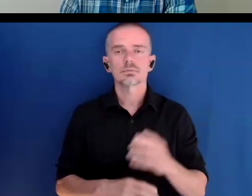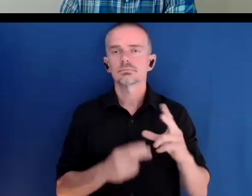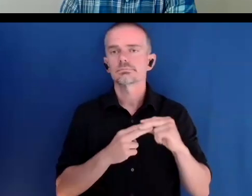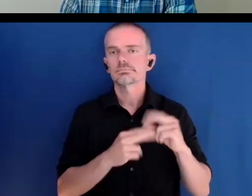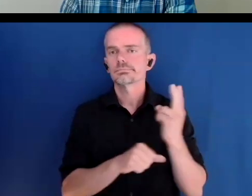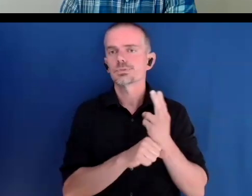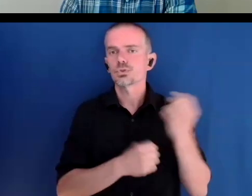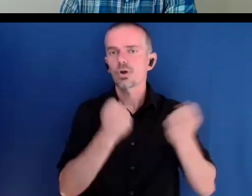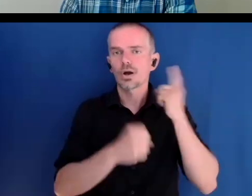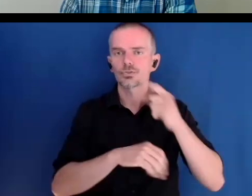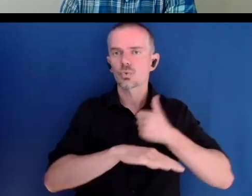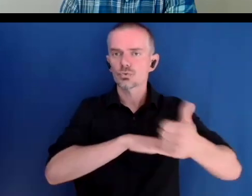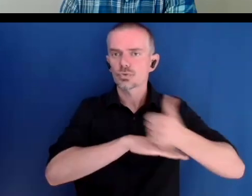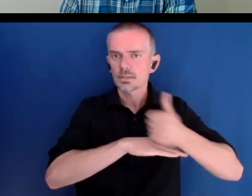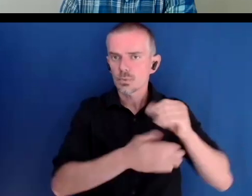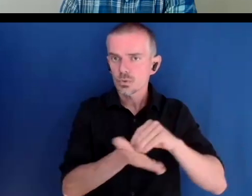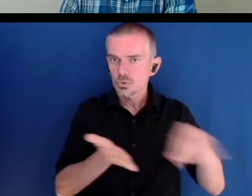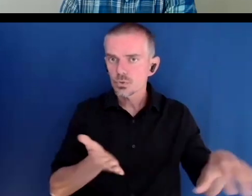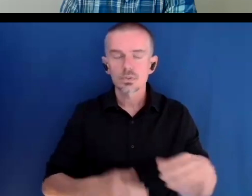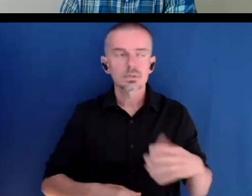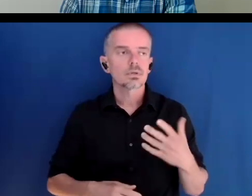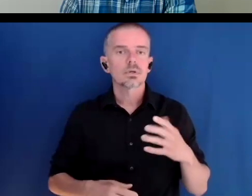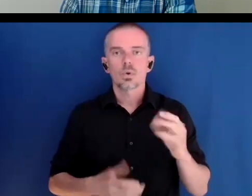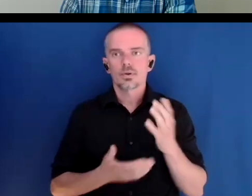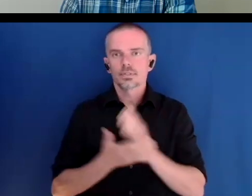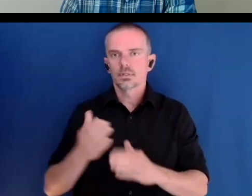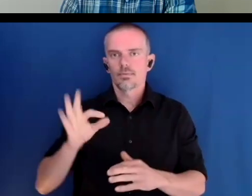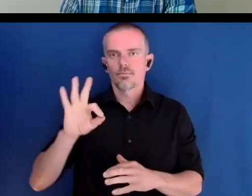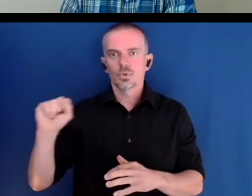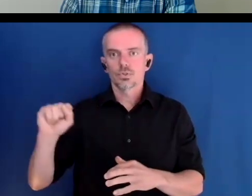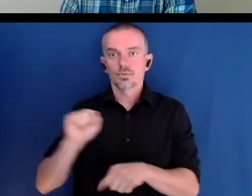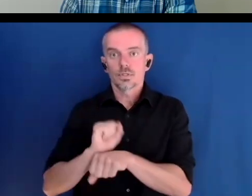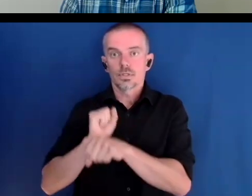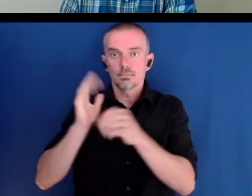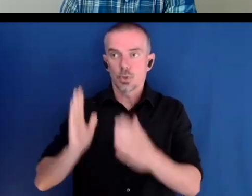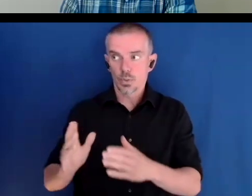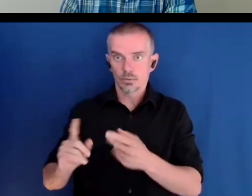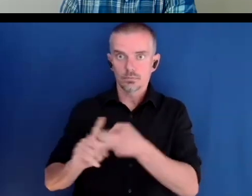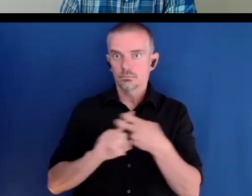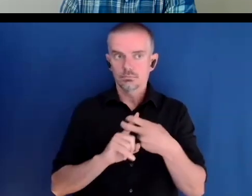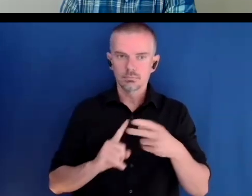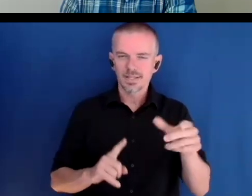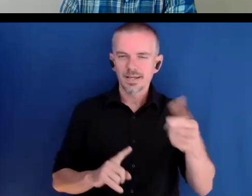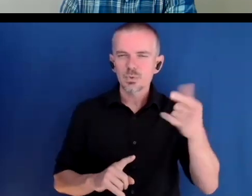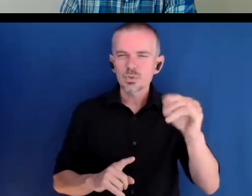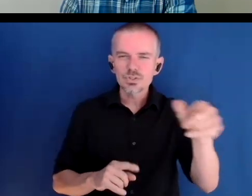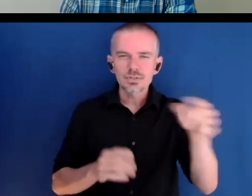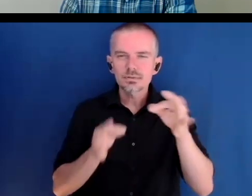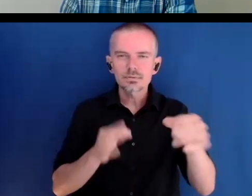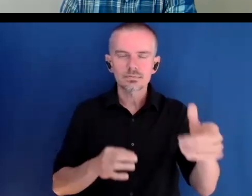to transport your students, or even Forest Service employees. In the case of what Gina was talking about, it sounded